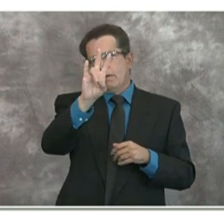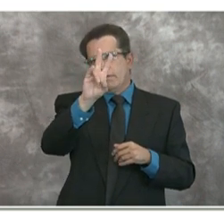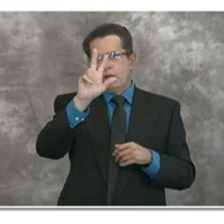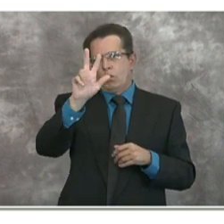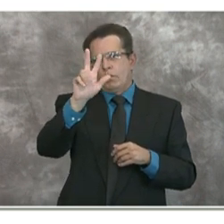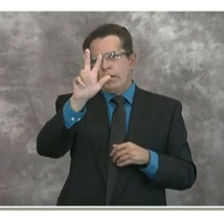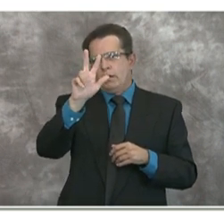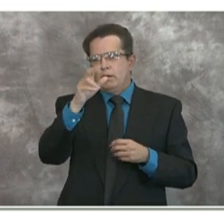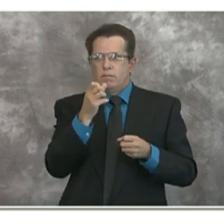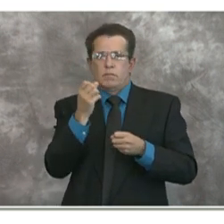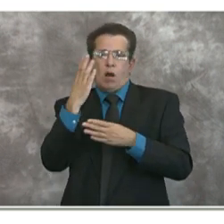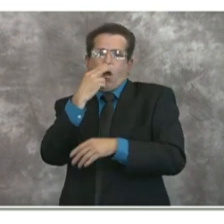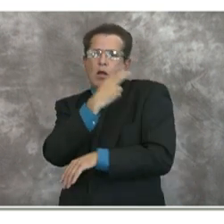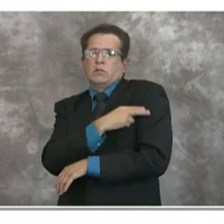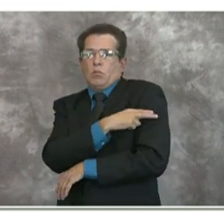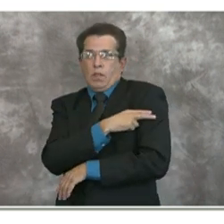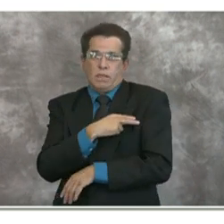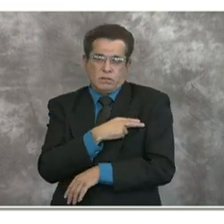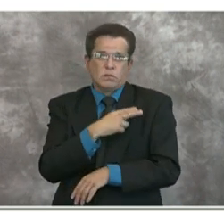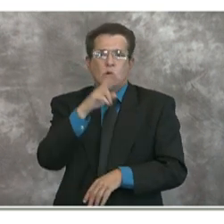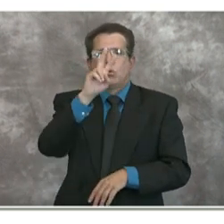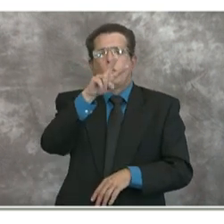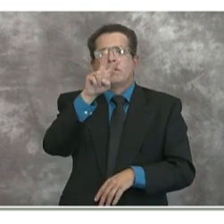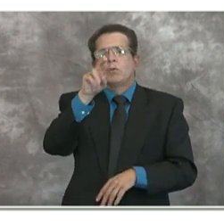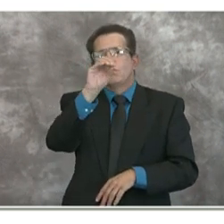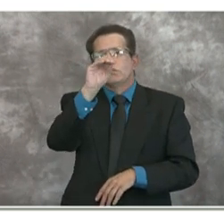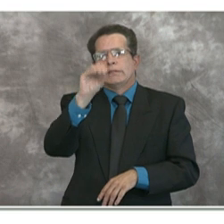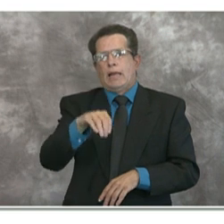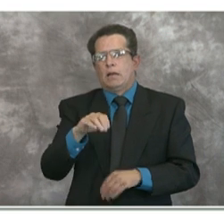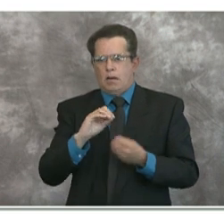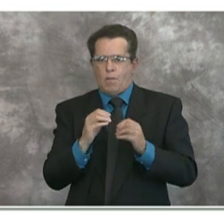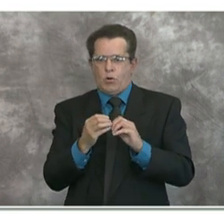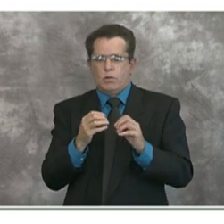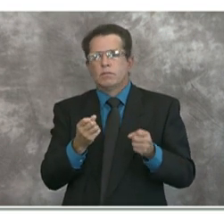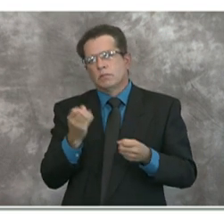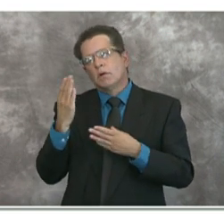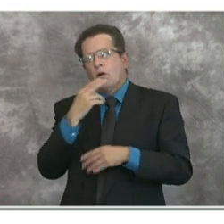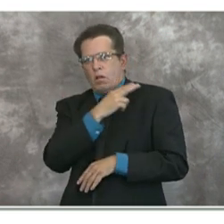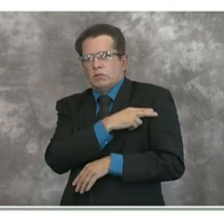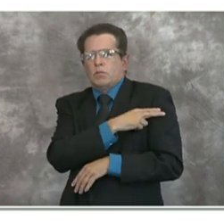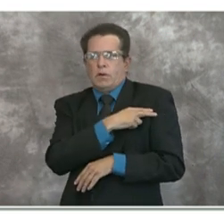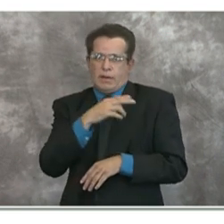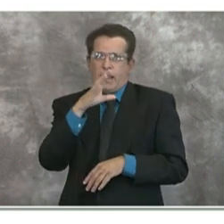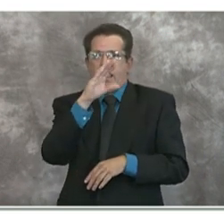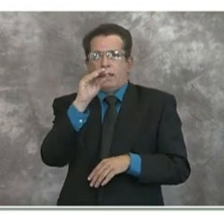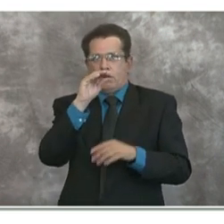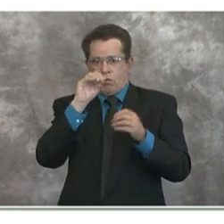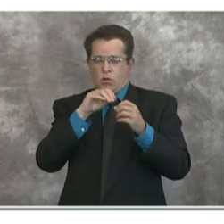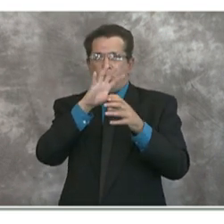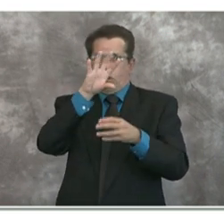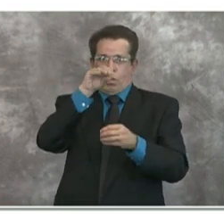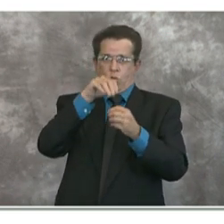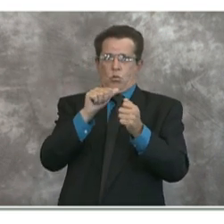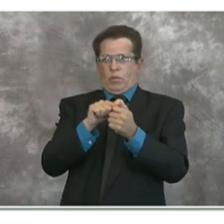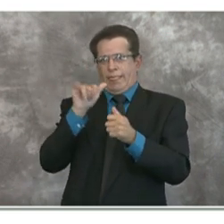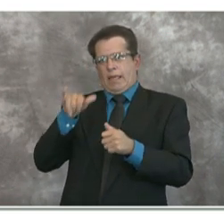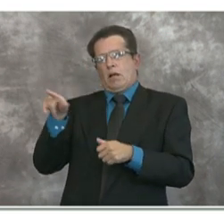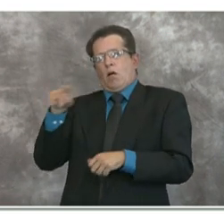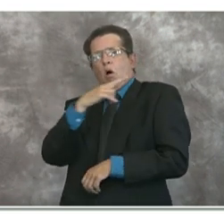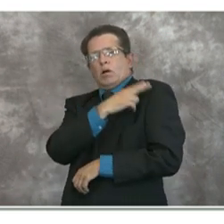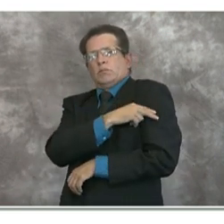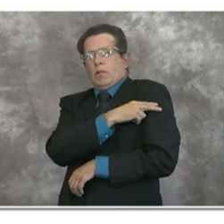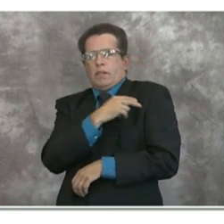773 hospitalizations, or 22% of the total number of cases. And included in the hospitalizations